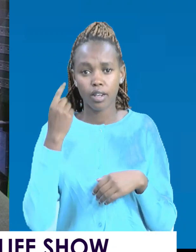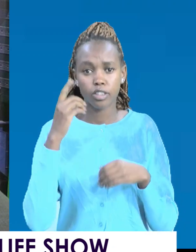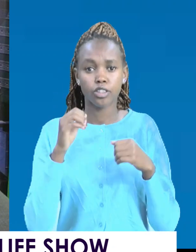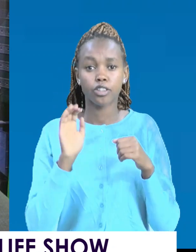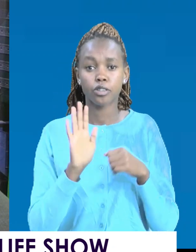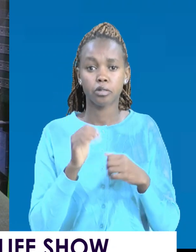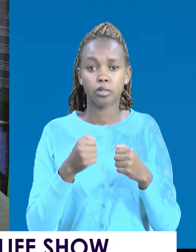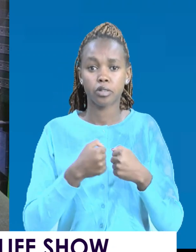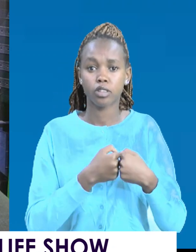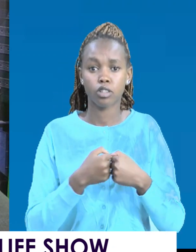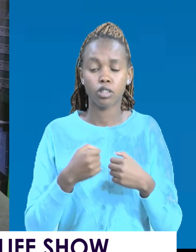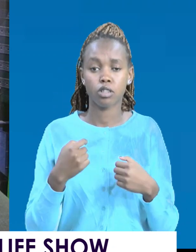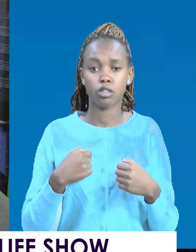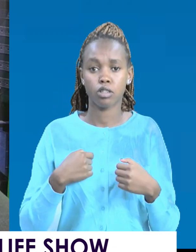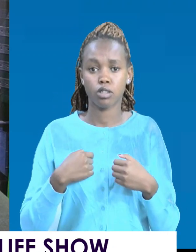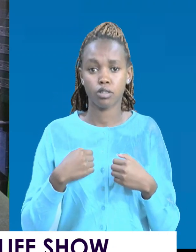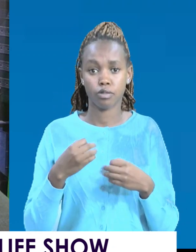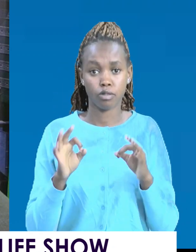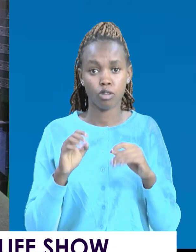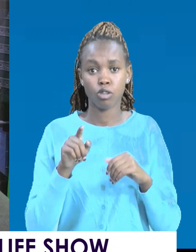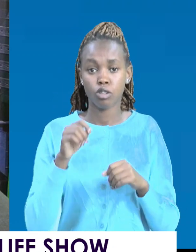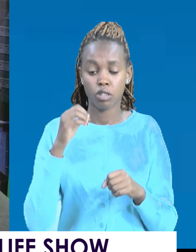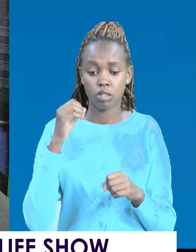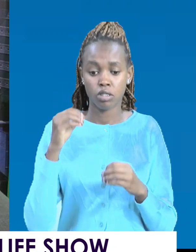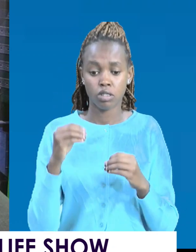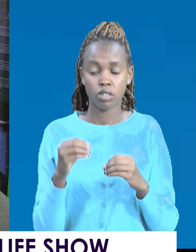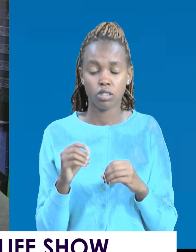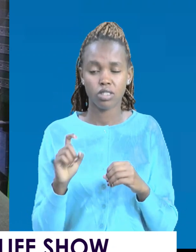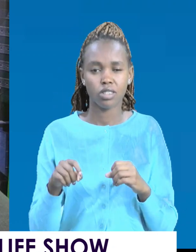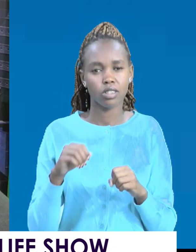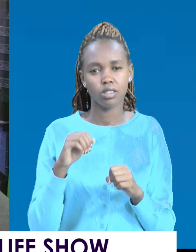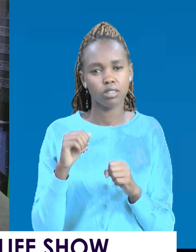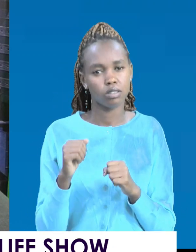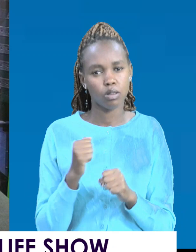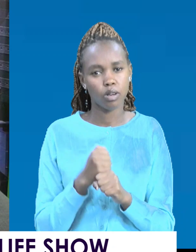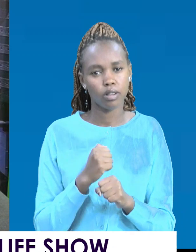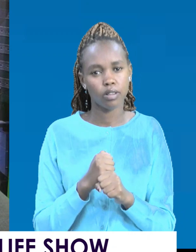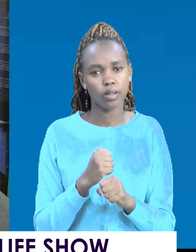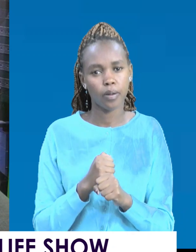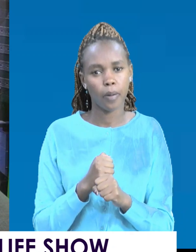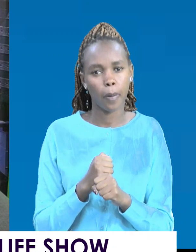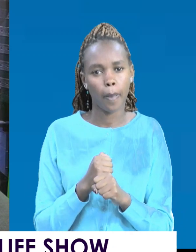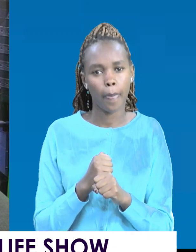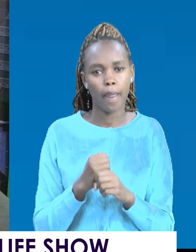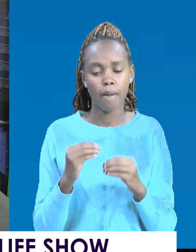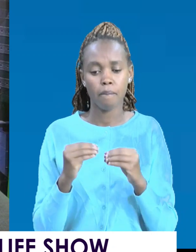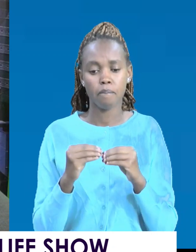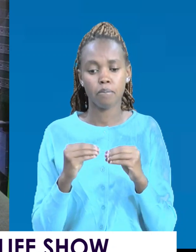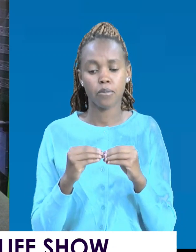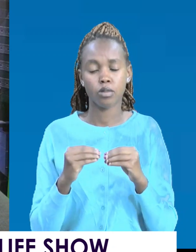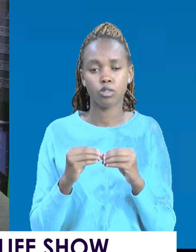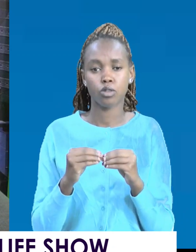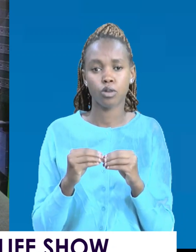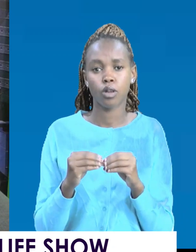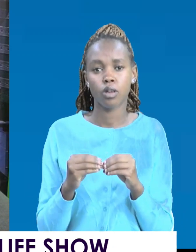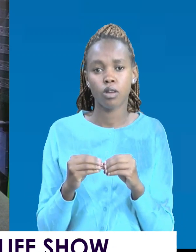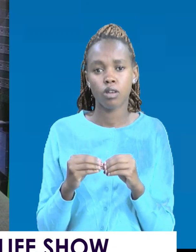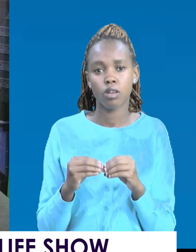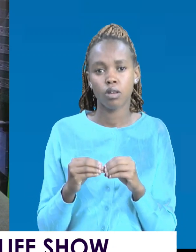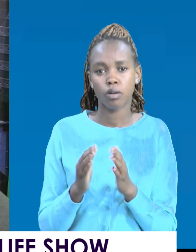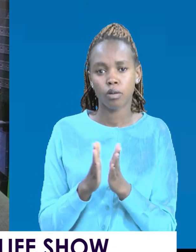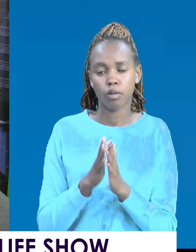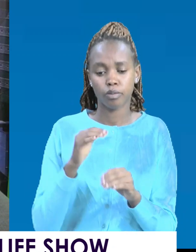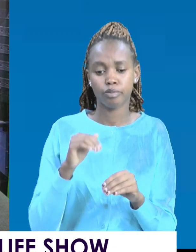If you need a job, if you need a meeting with somebody, before you go for that meeting, go through the YouTube videos of